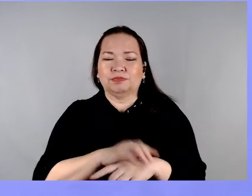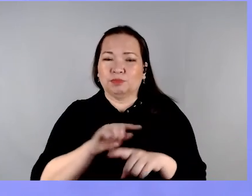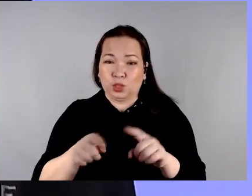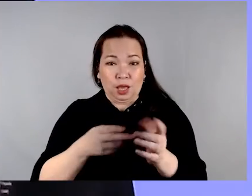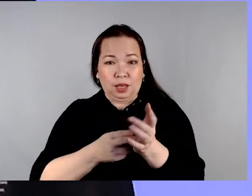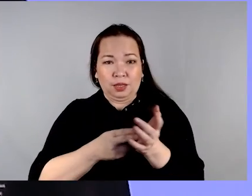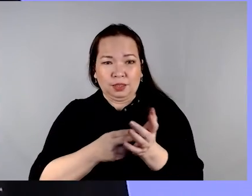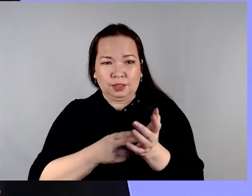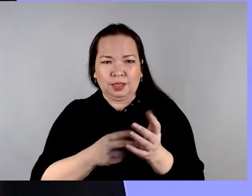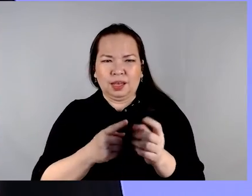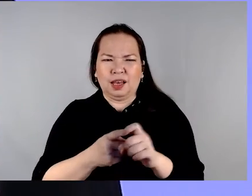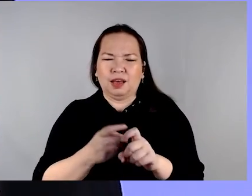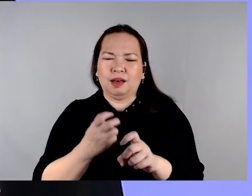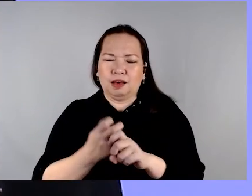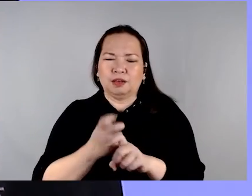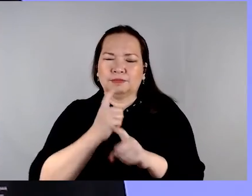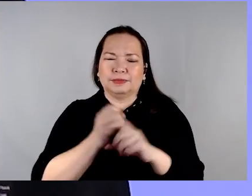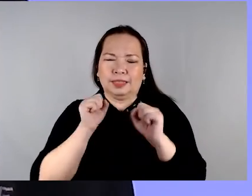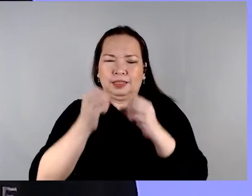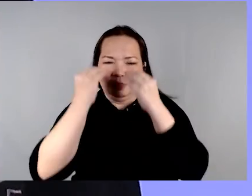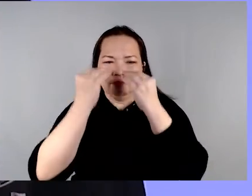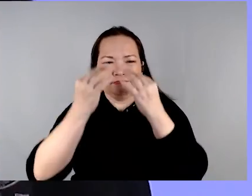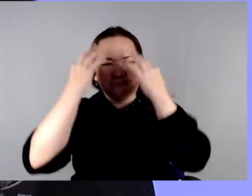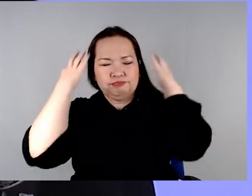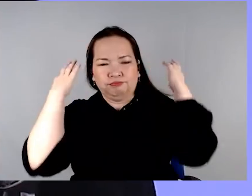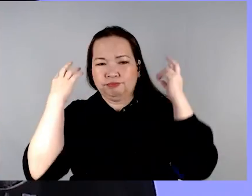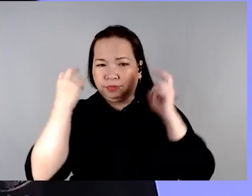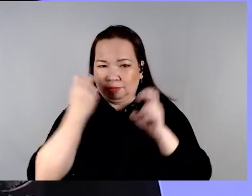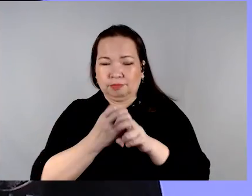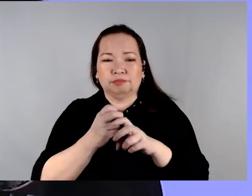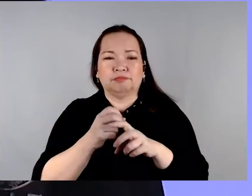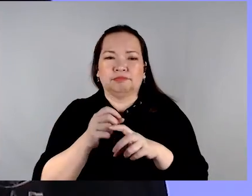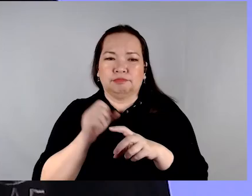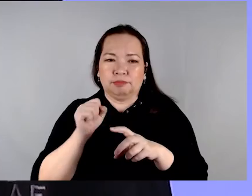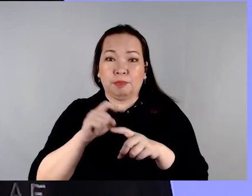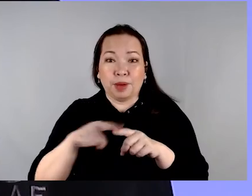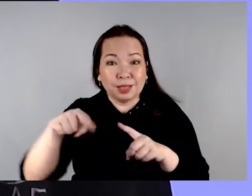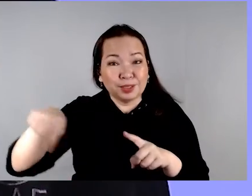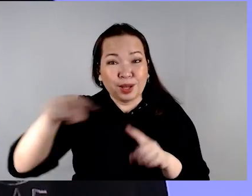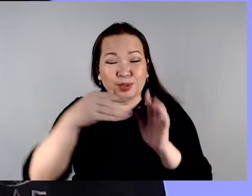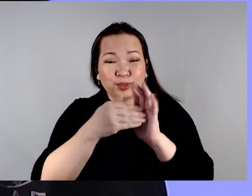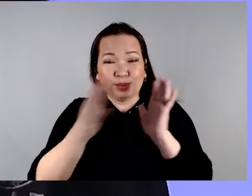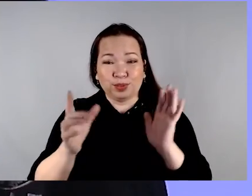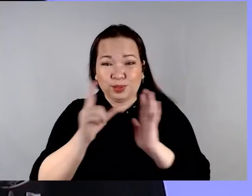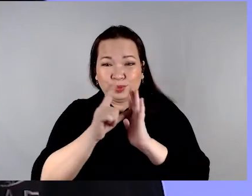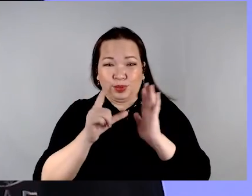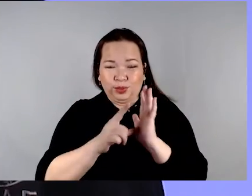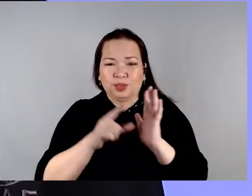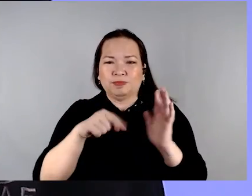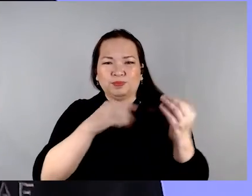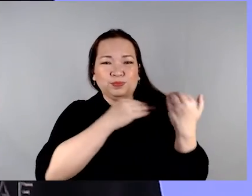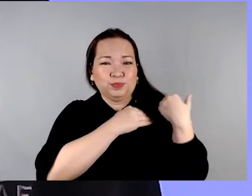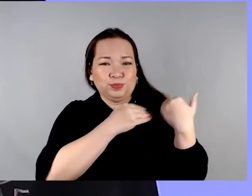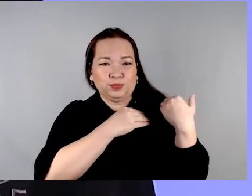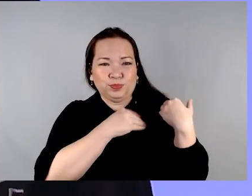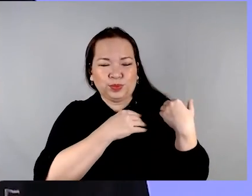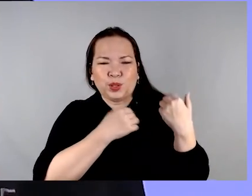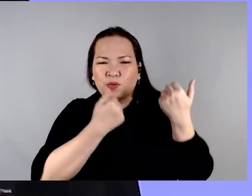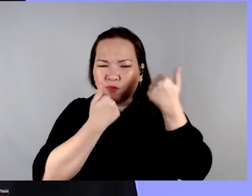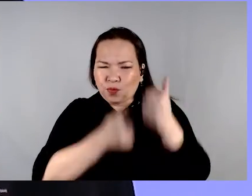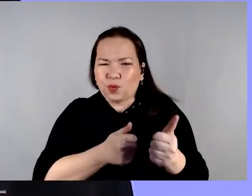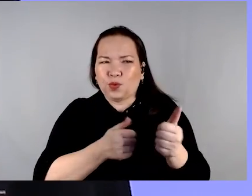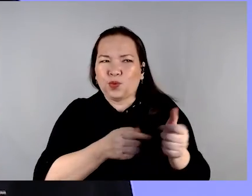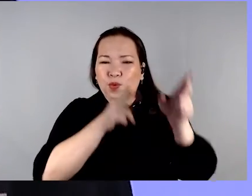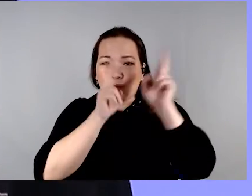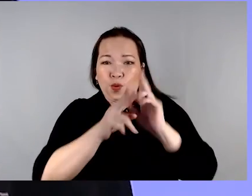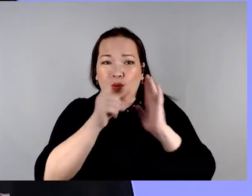change. Truthfully, it can be a little overwhelming to think about. But as students of the law, We have a duty